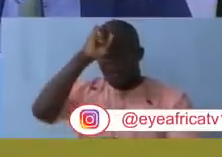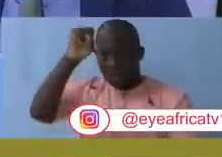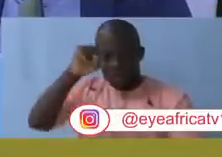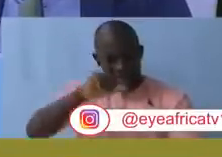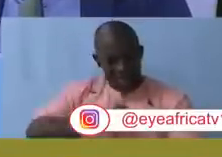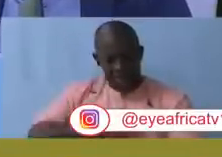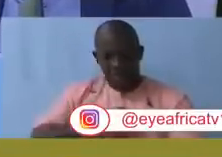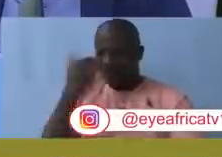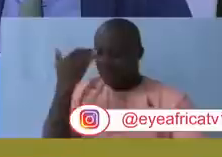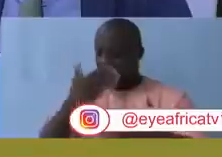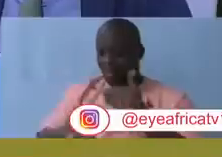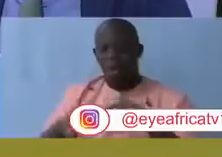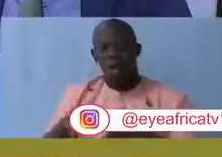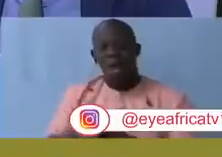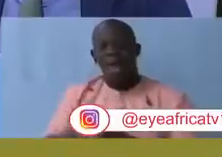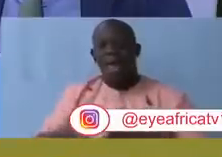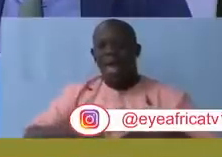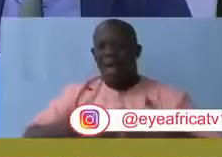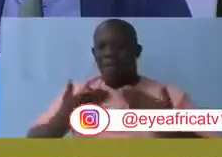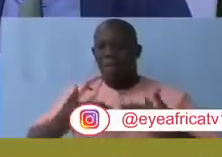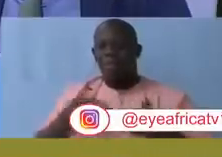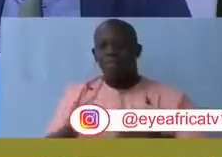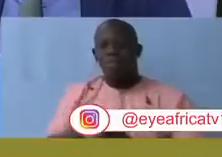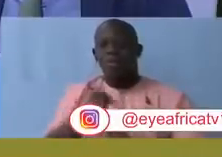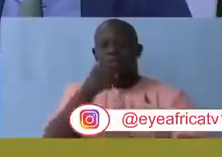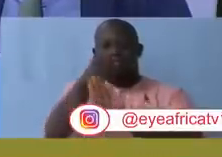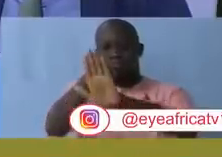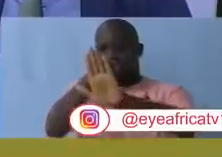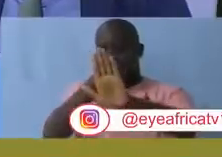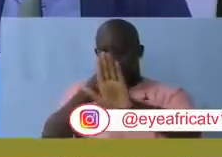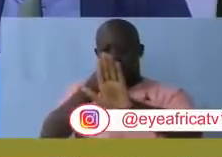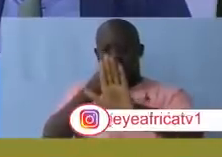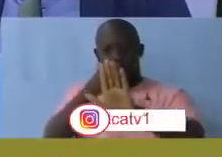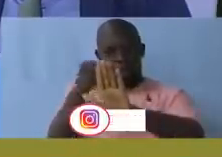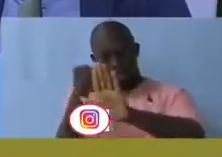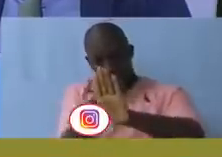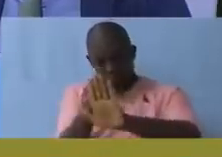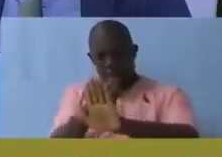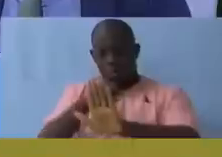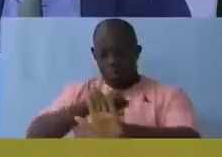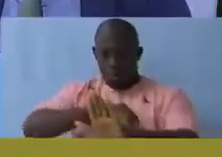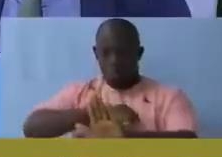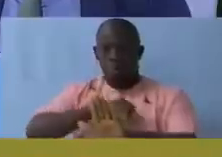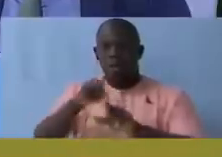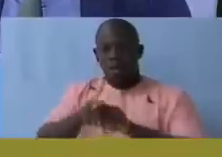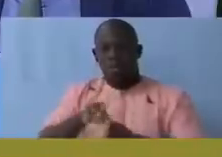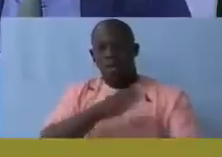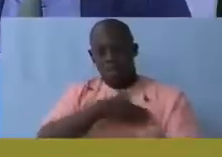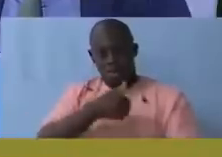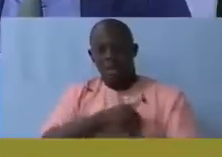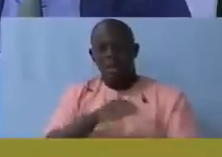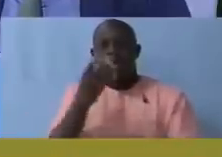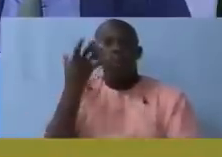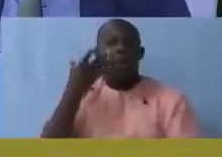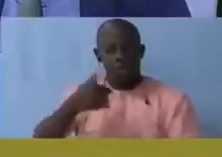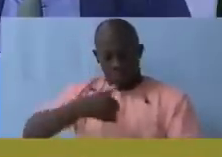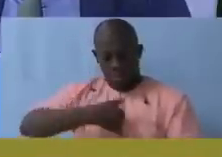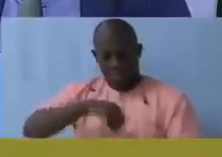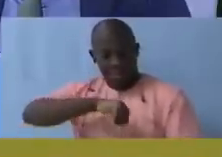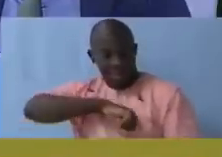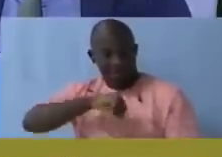defensive with his treatment. When I told him we can use the MRC